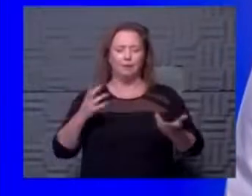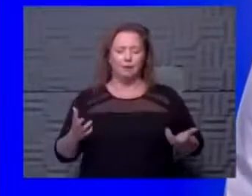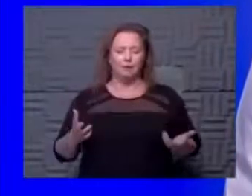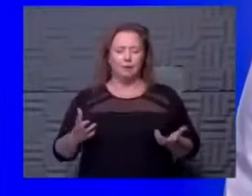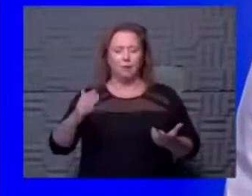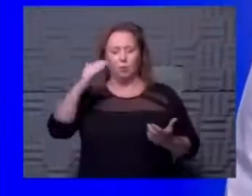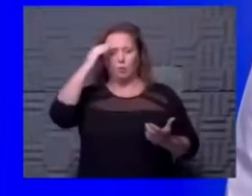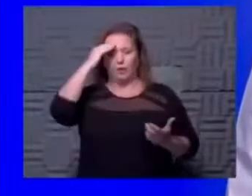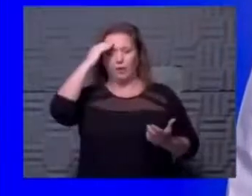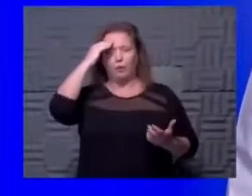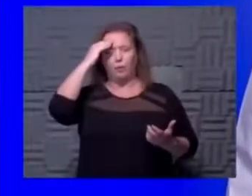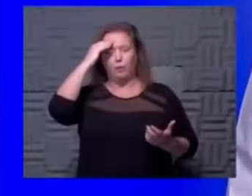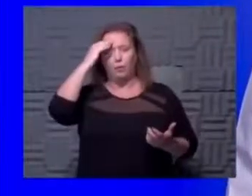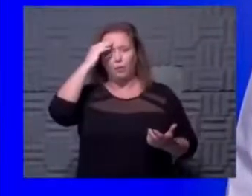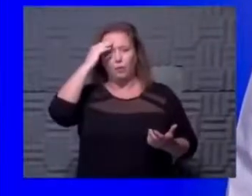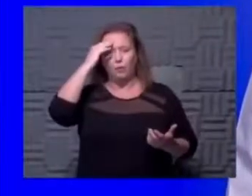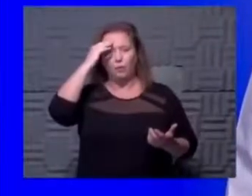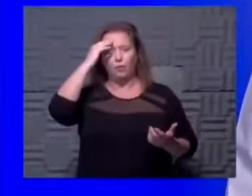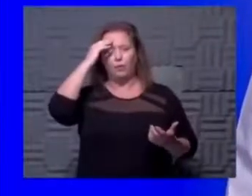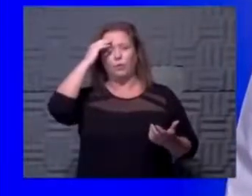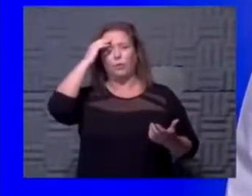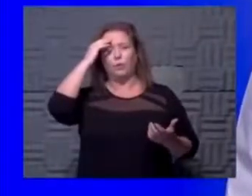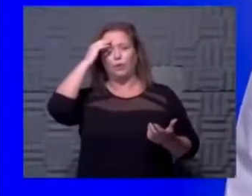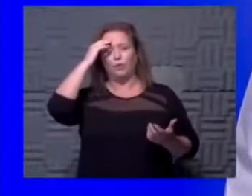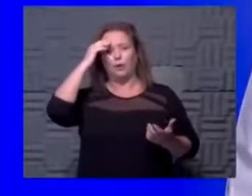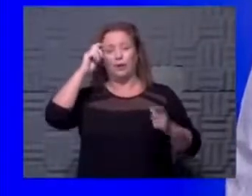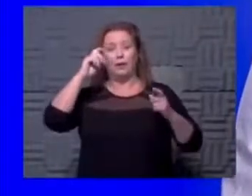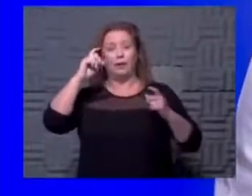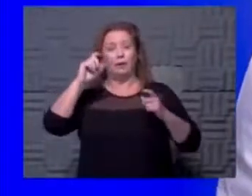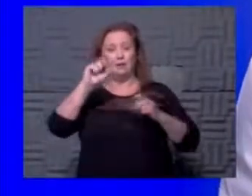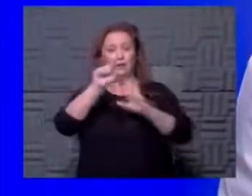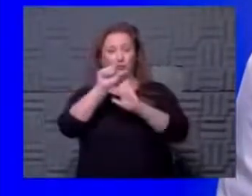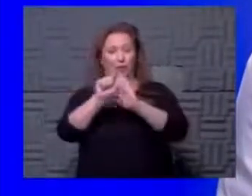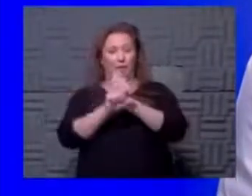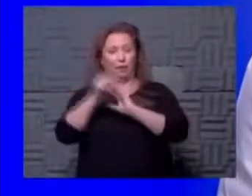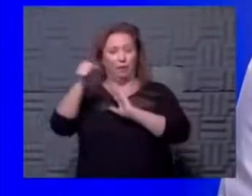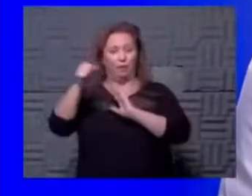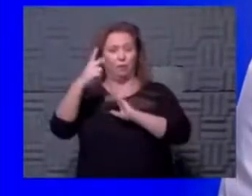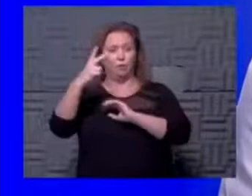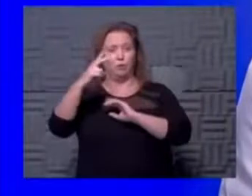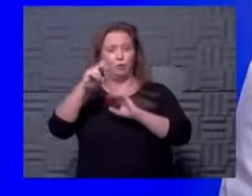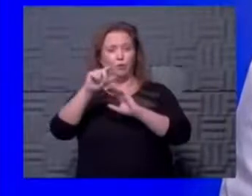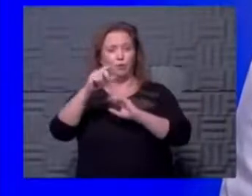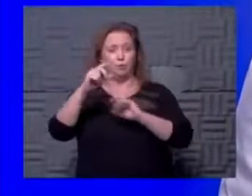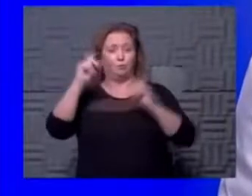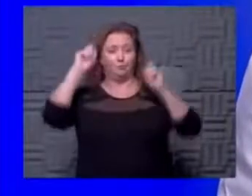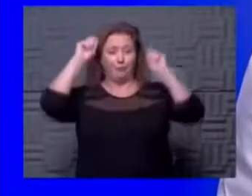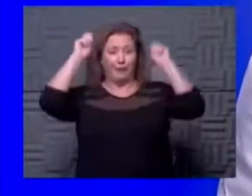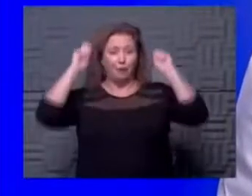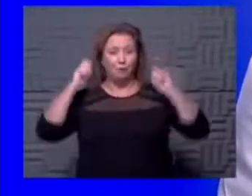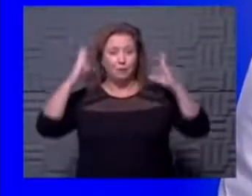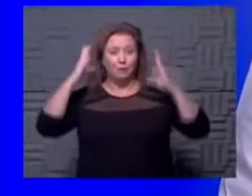that the hairdressers down in Springfield, where there were 2 hairdressers and they had